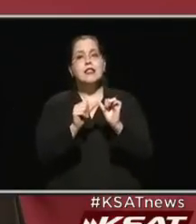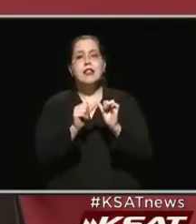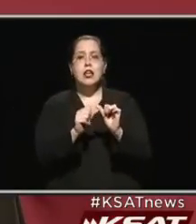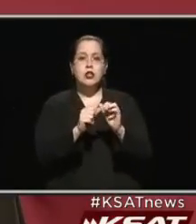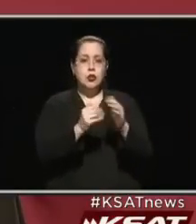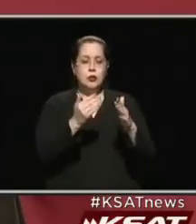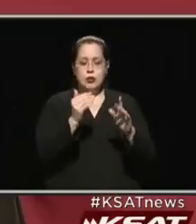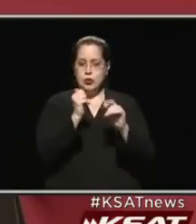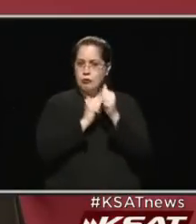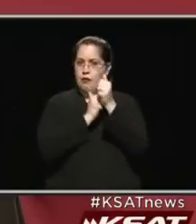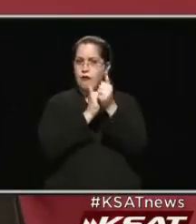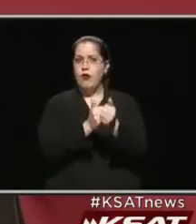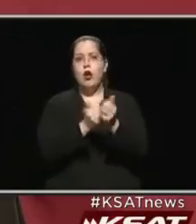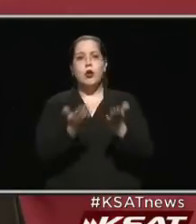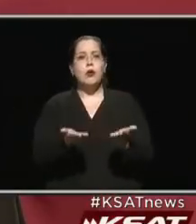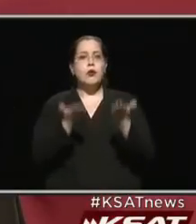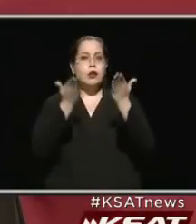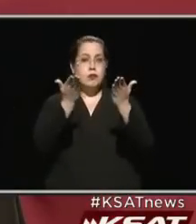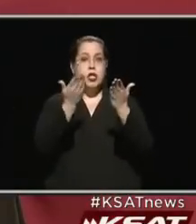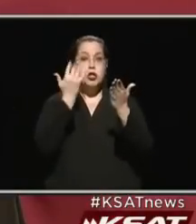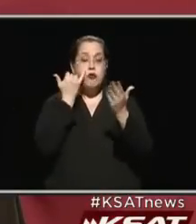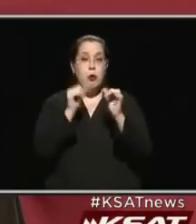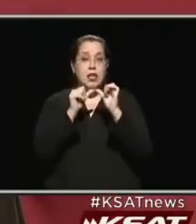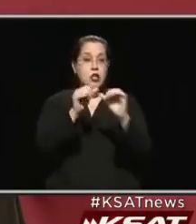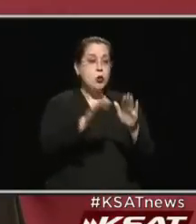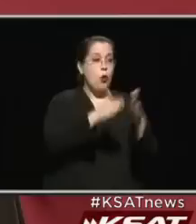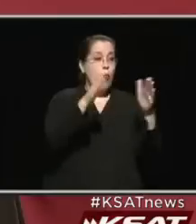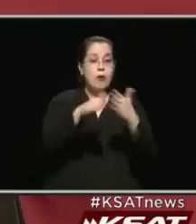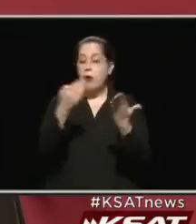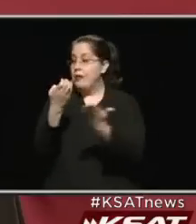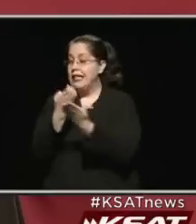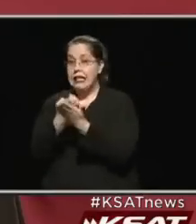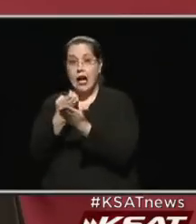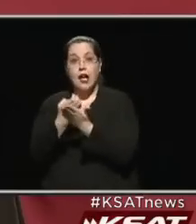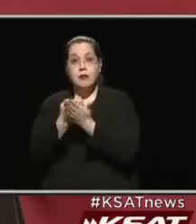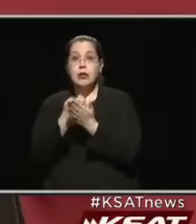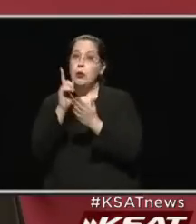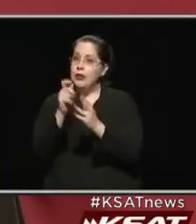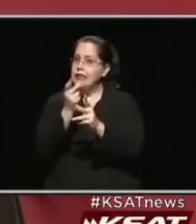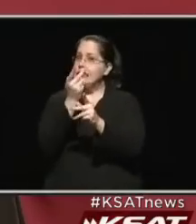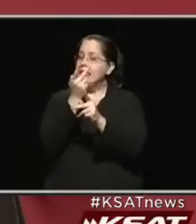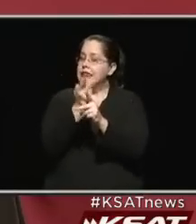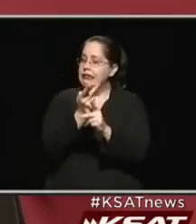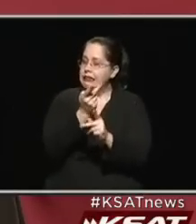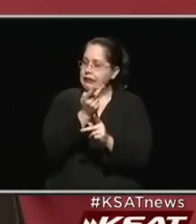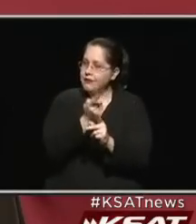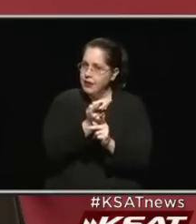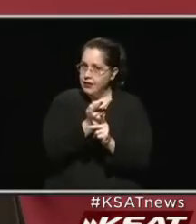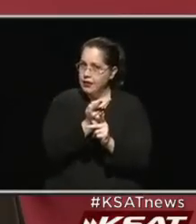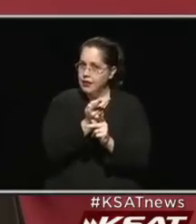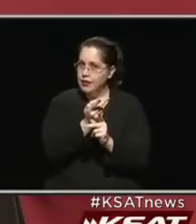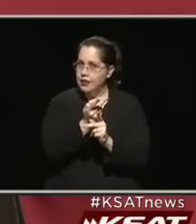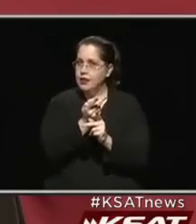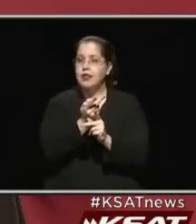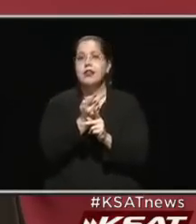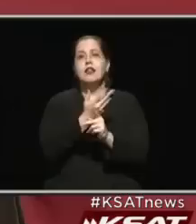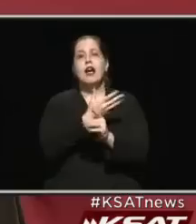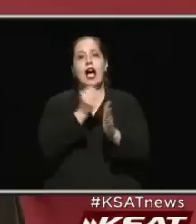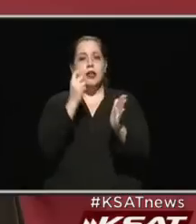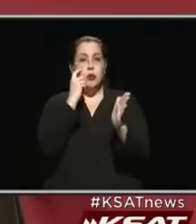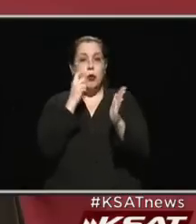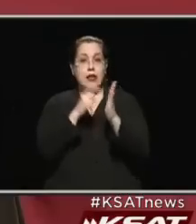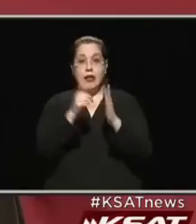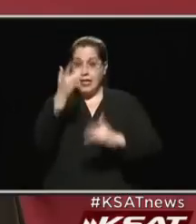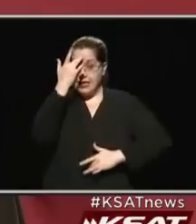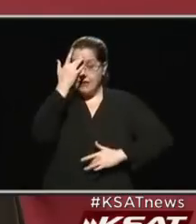health recommendations. If we want to continue to open our economy, we've got to do so carefully and in recognition that